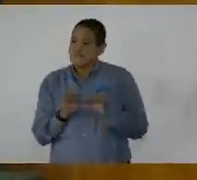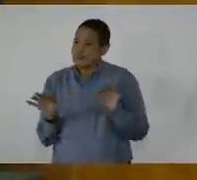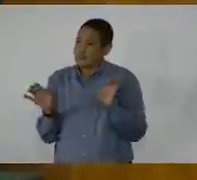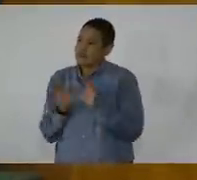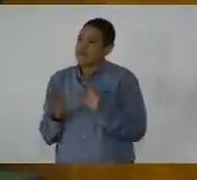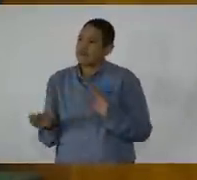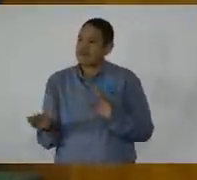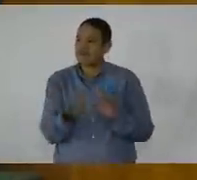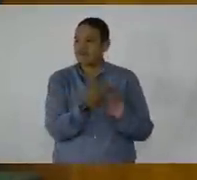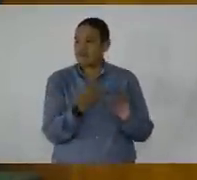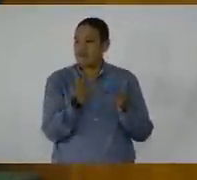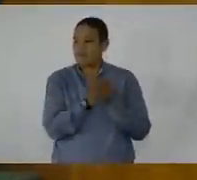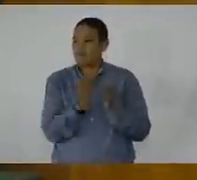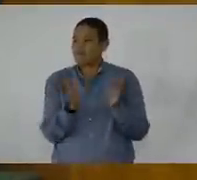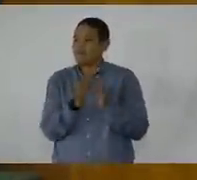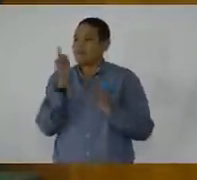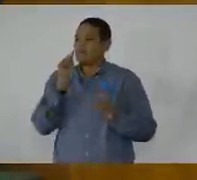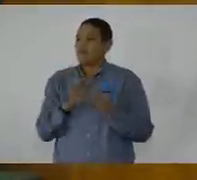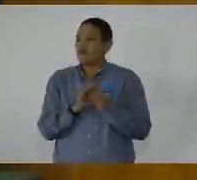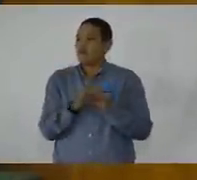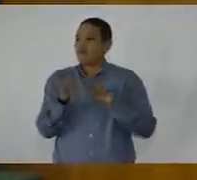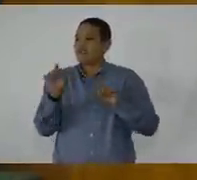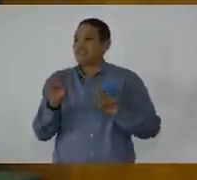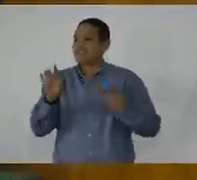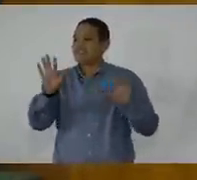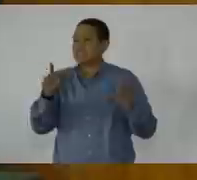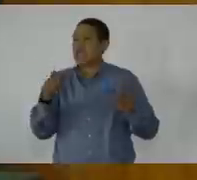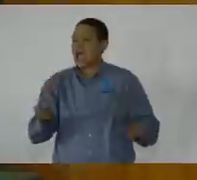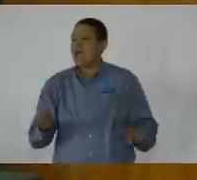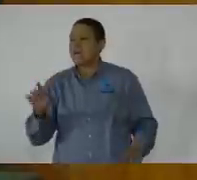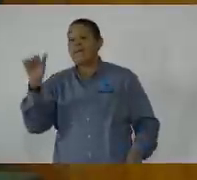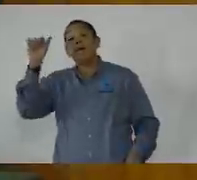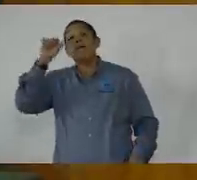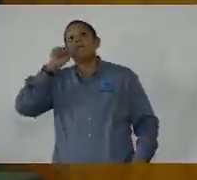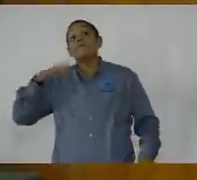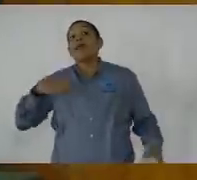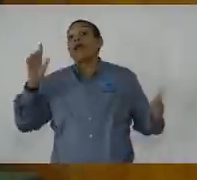approval certificates for COVID-19 testing. Madam Speaker,